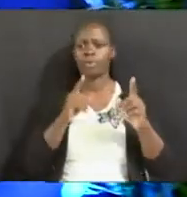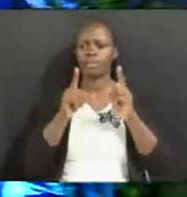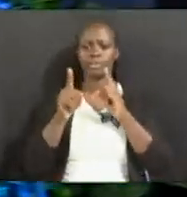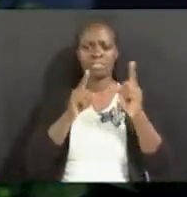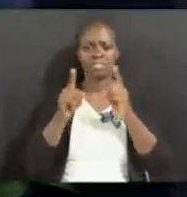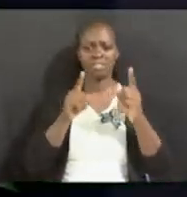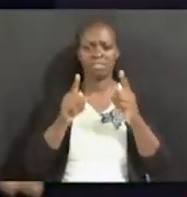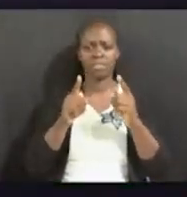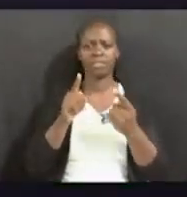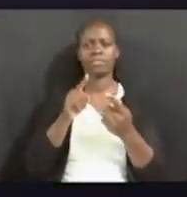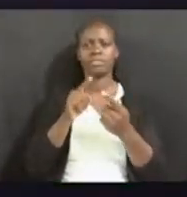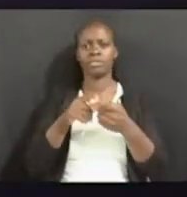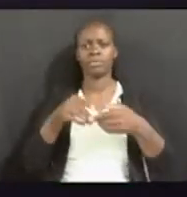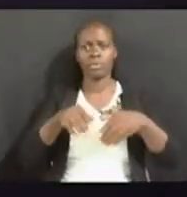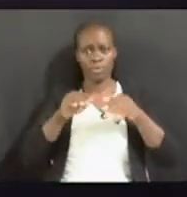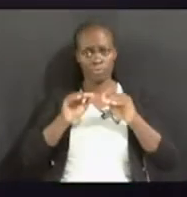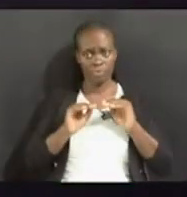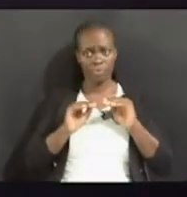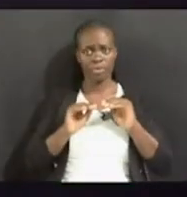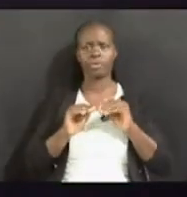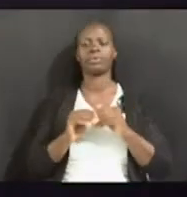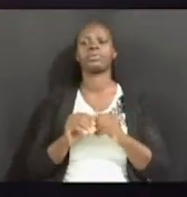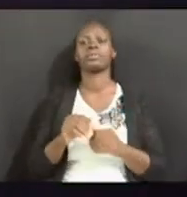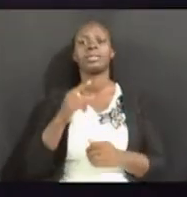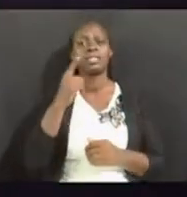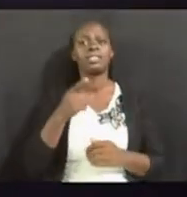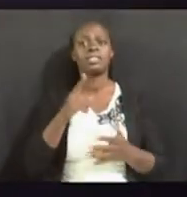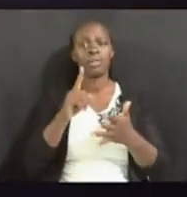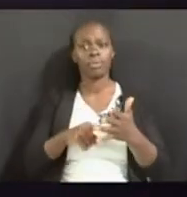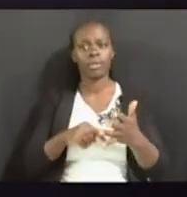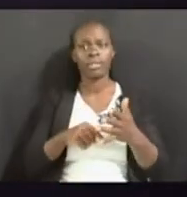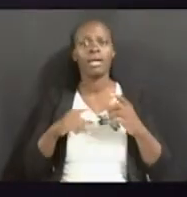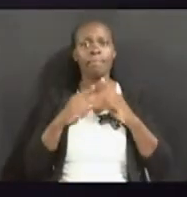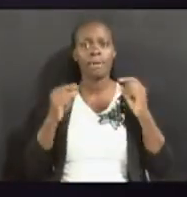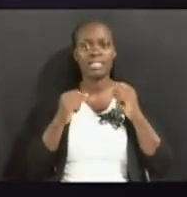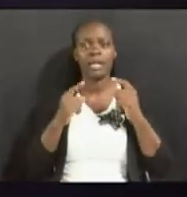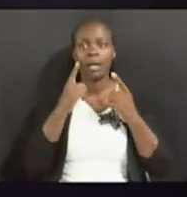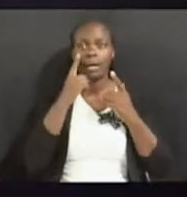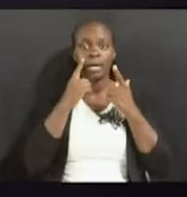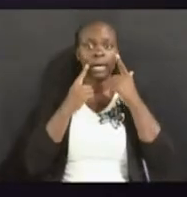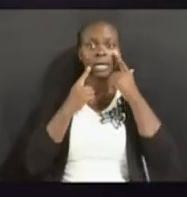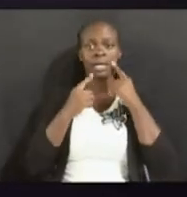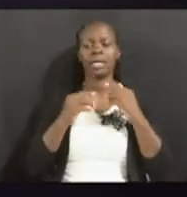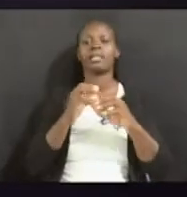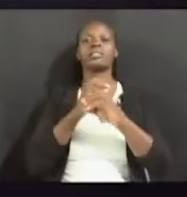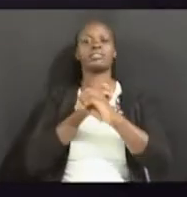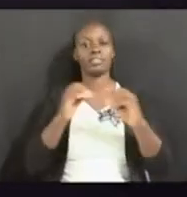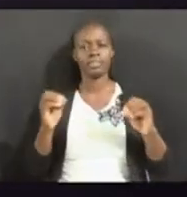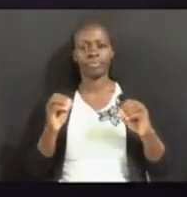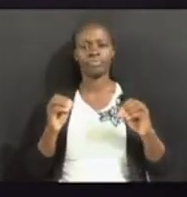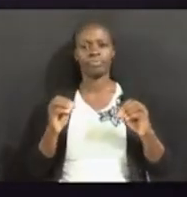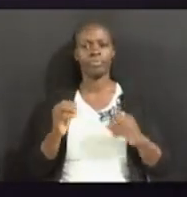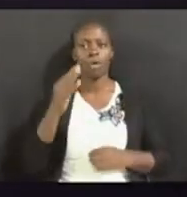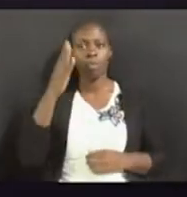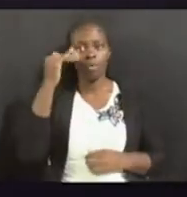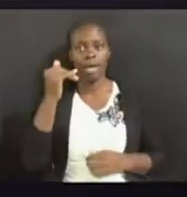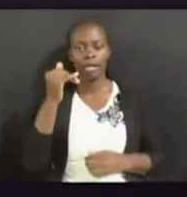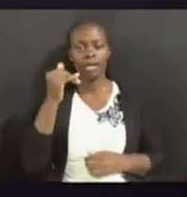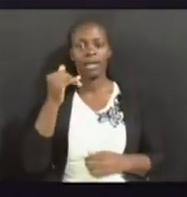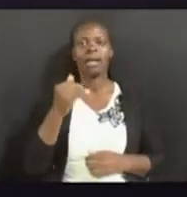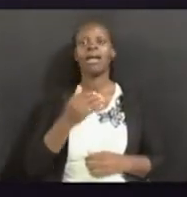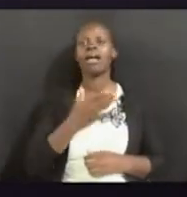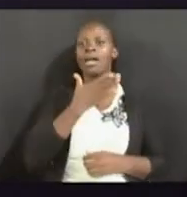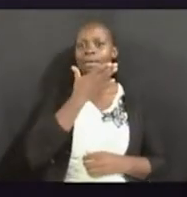Pastor, we don't need to cry. Our man here was a blessing. Even this church is the